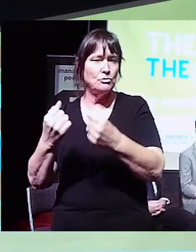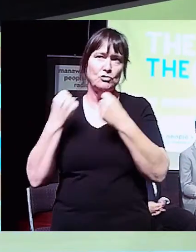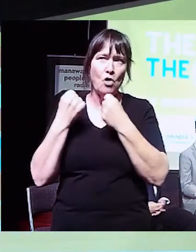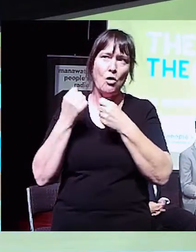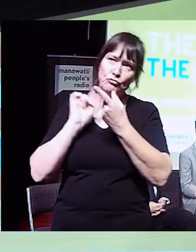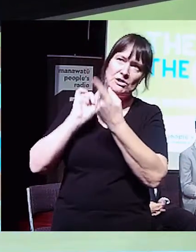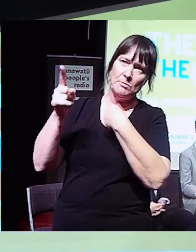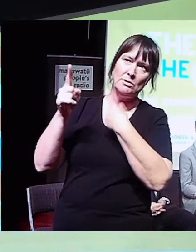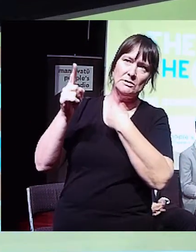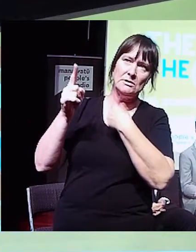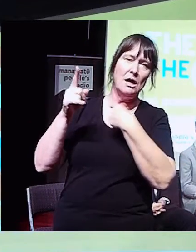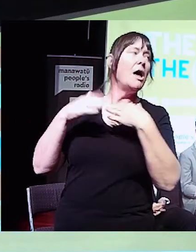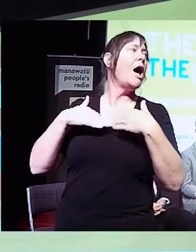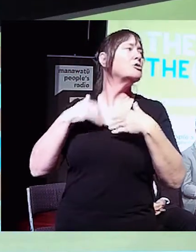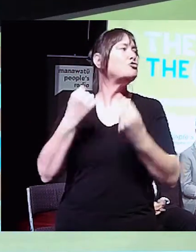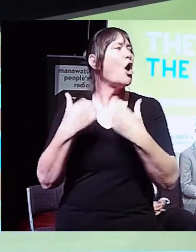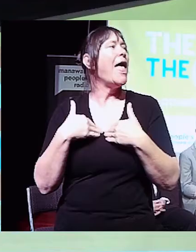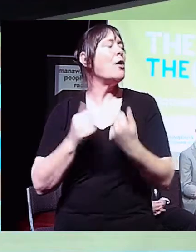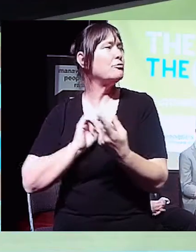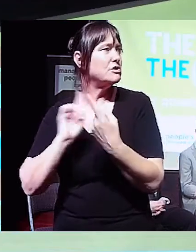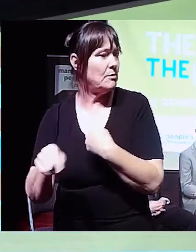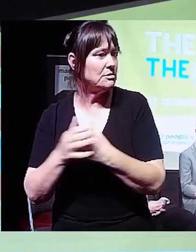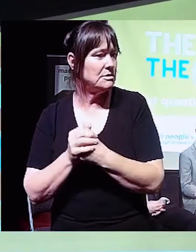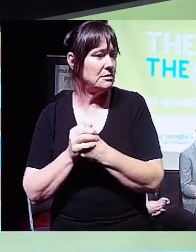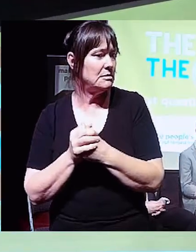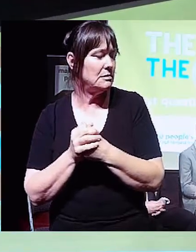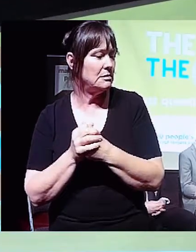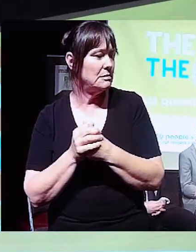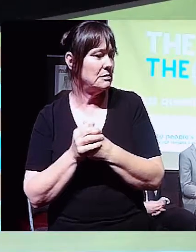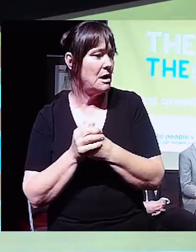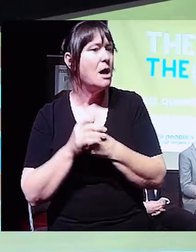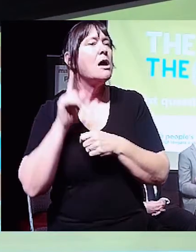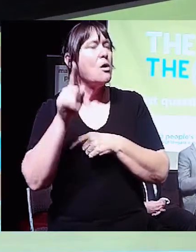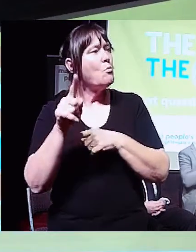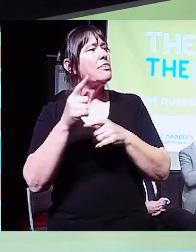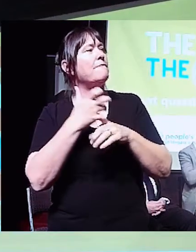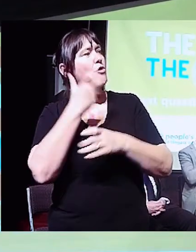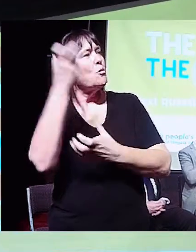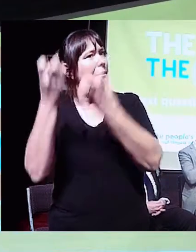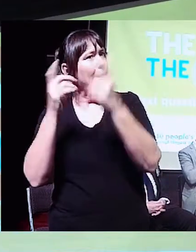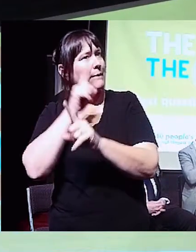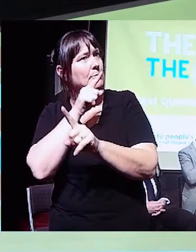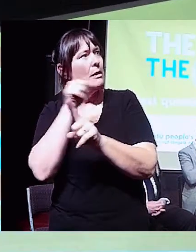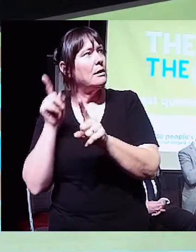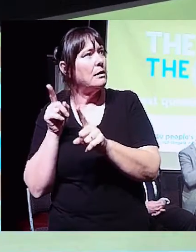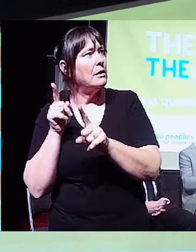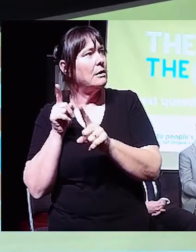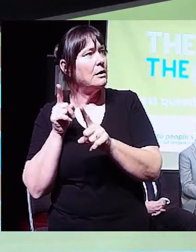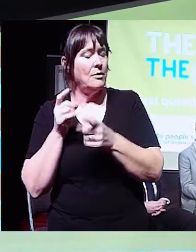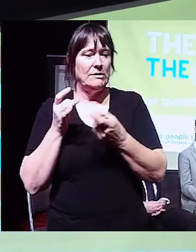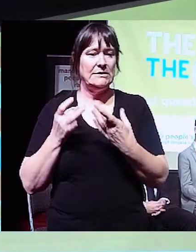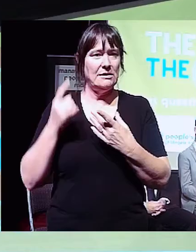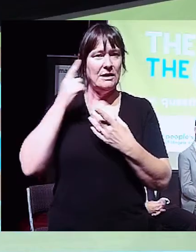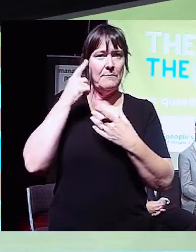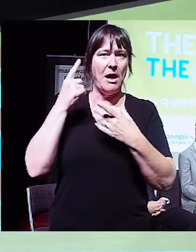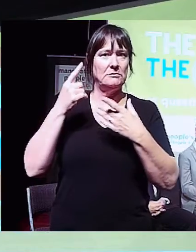response is a strong health response. The thing on the RSE workers as well, I think when we start to think about